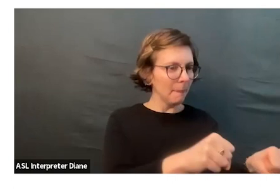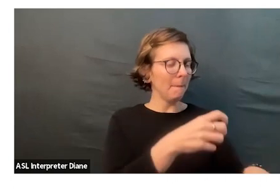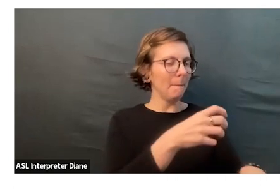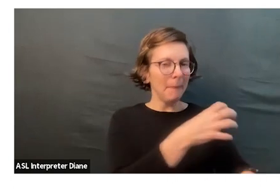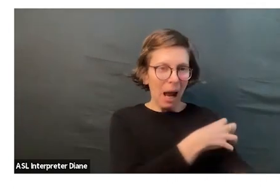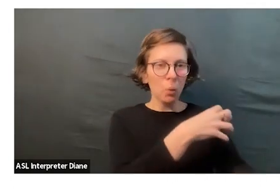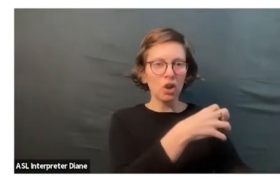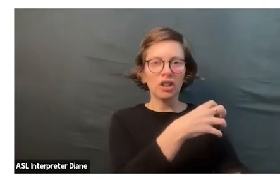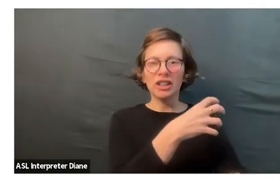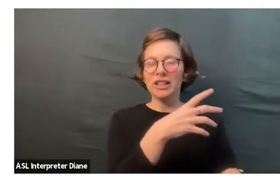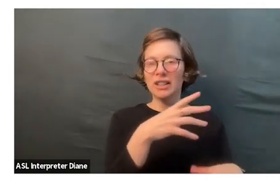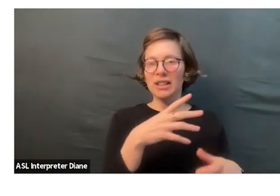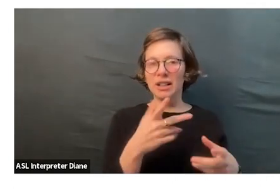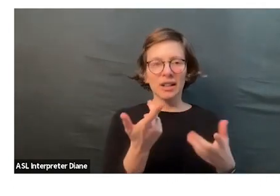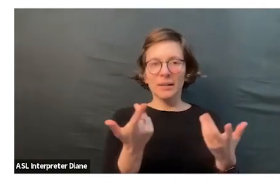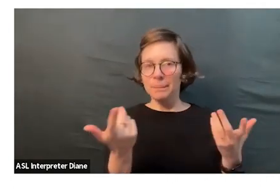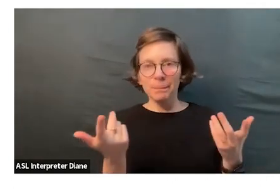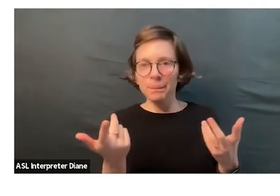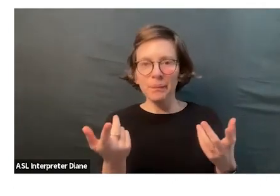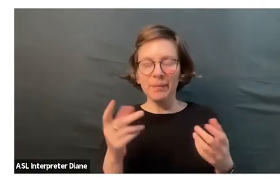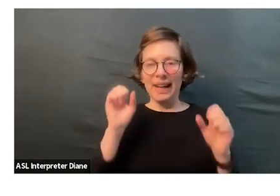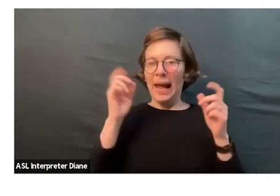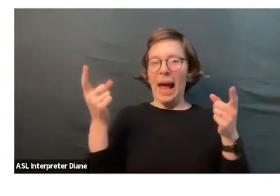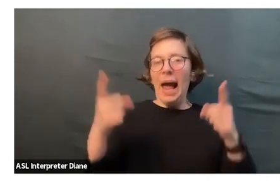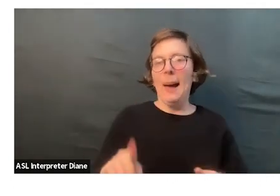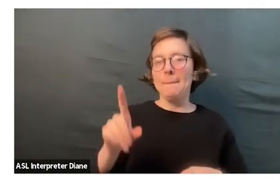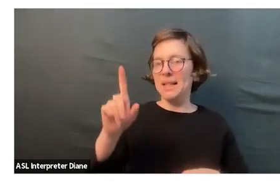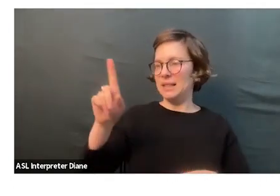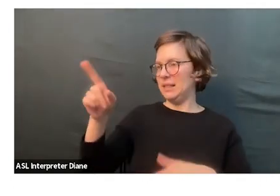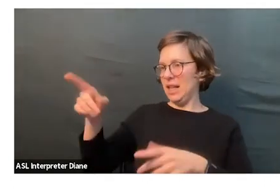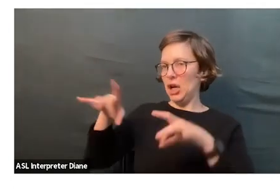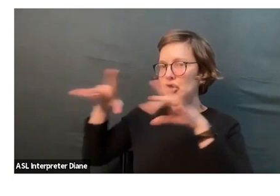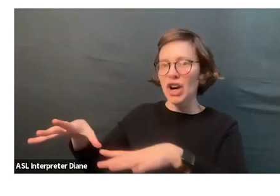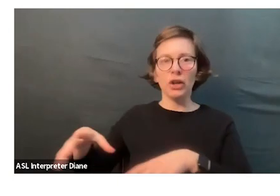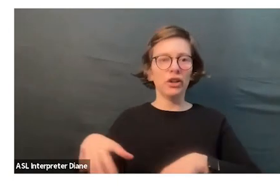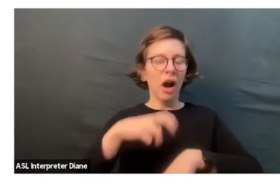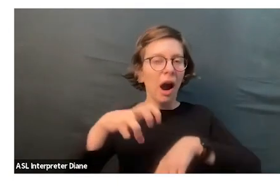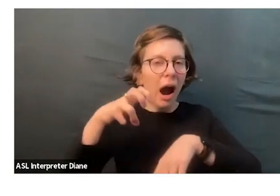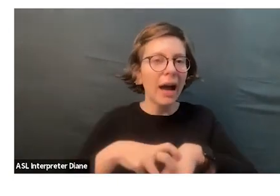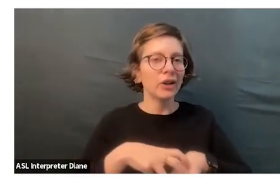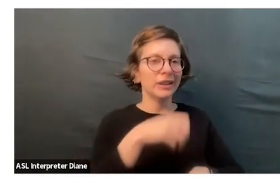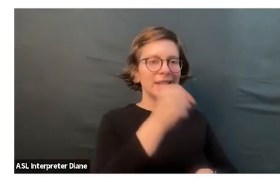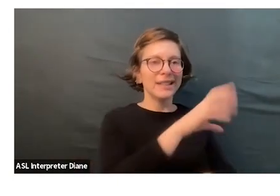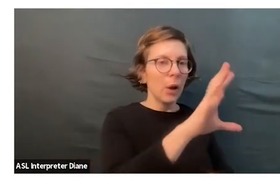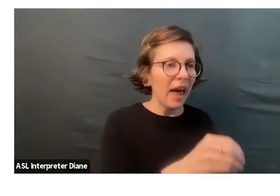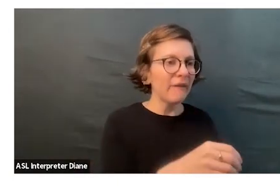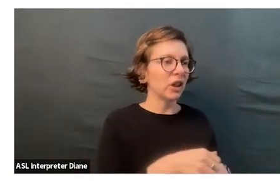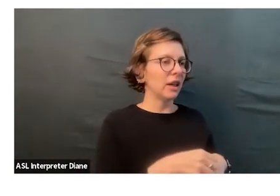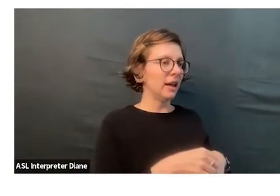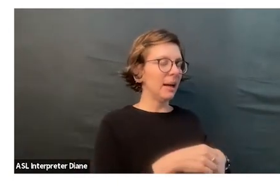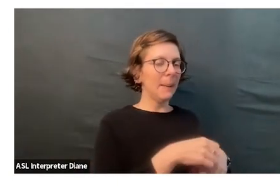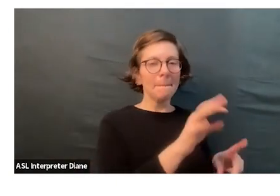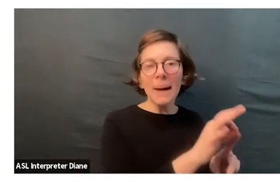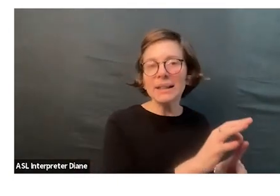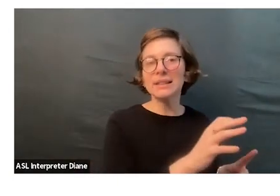as far south, as far west, as far east as they can, and that this is an inevitable reality. But the